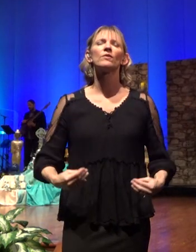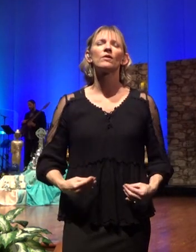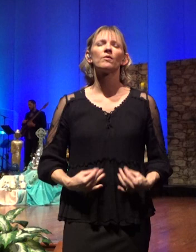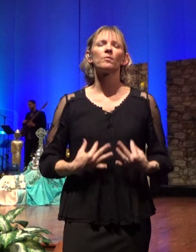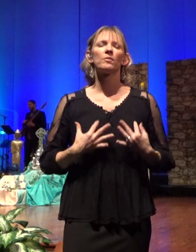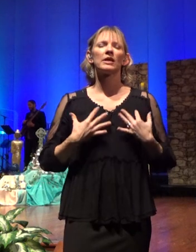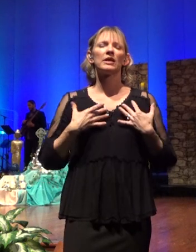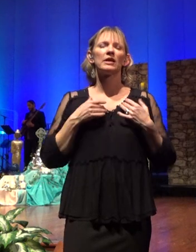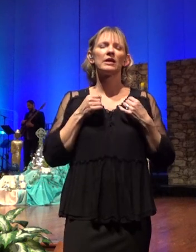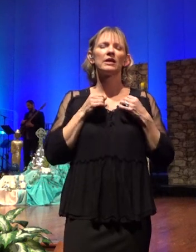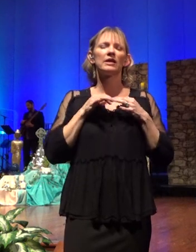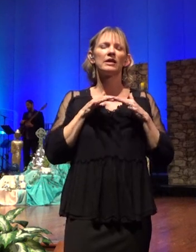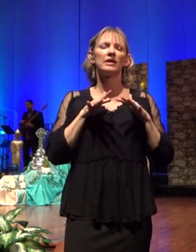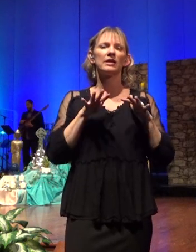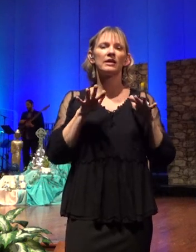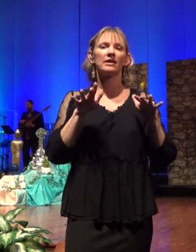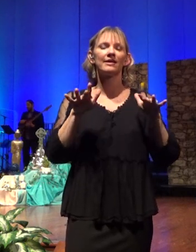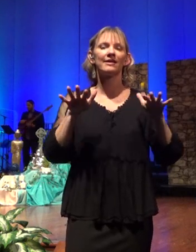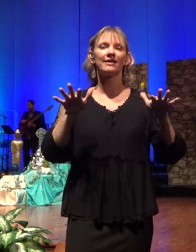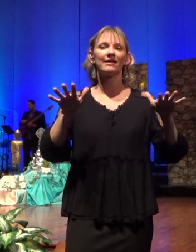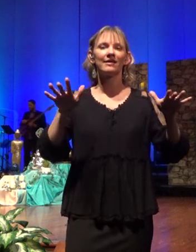through me,